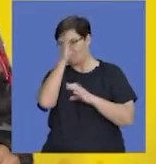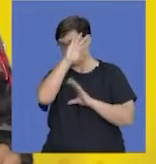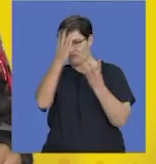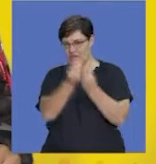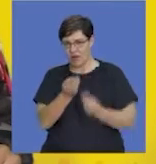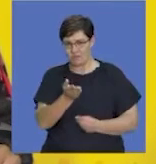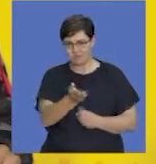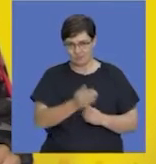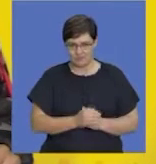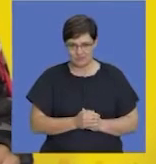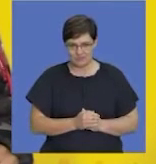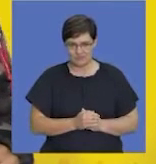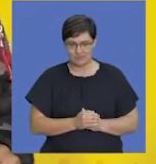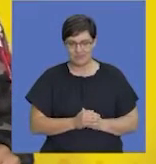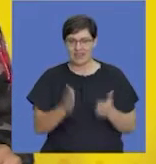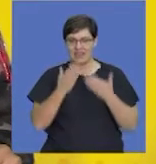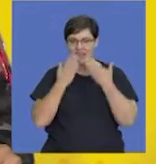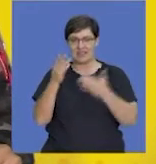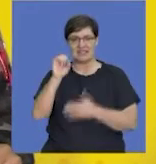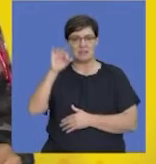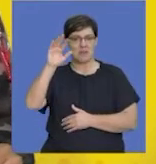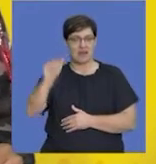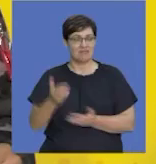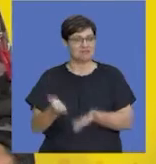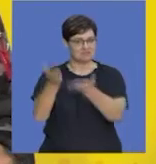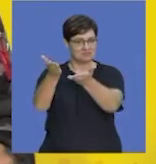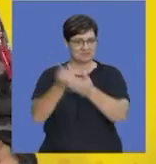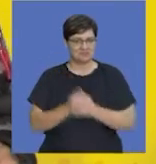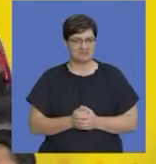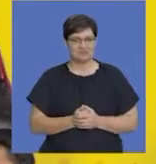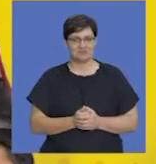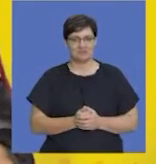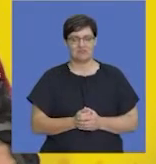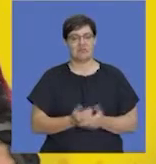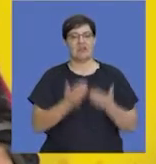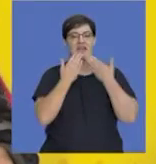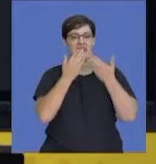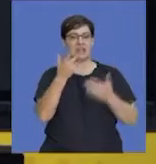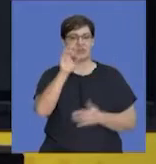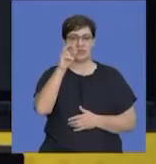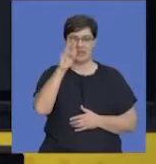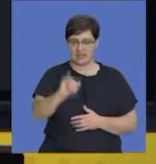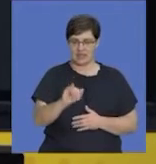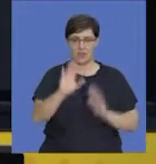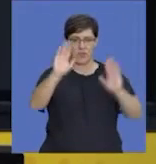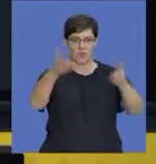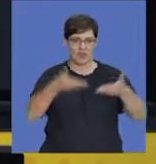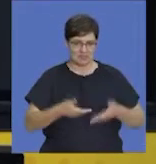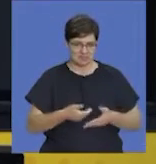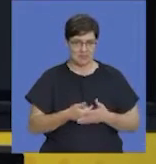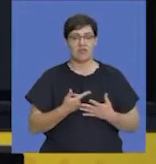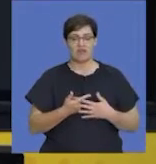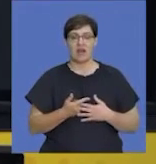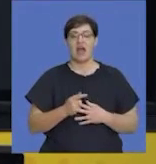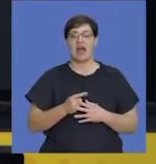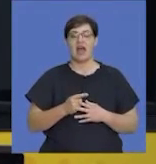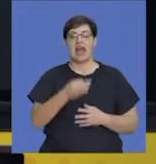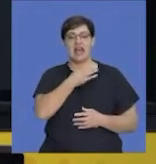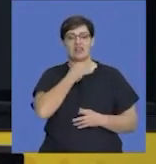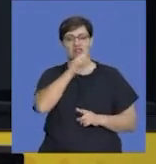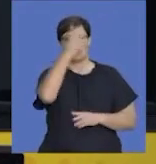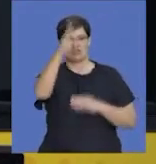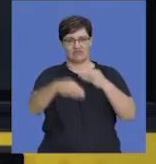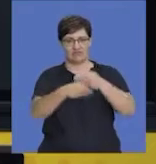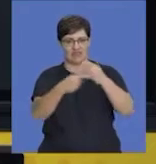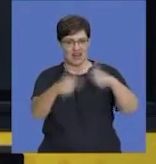Facebook page and all of the details will be there. Thank you so much, Seema, and over to you. Thanks, Luni, and welcome back, guys. We're with English